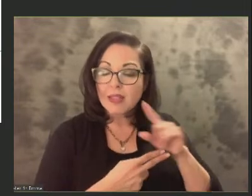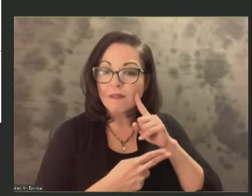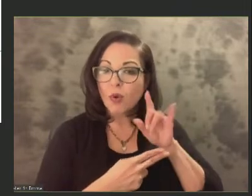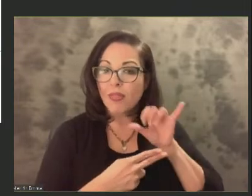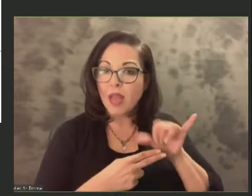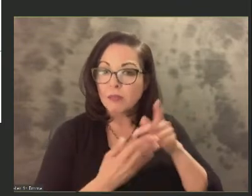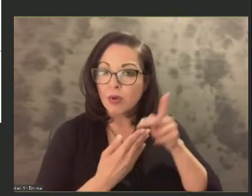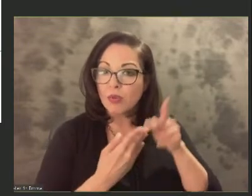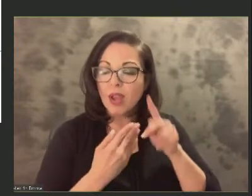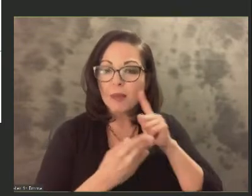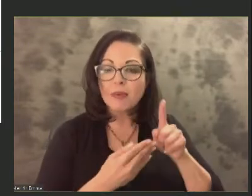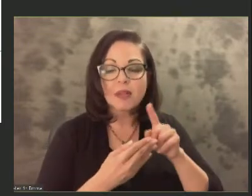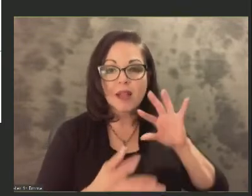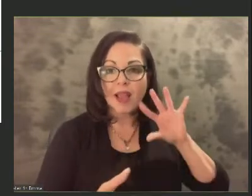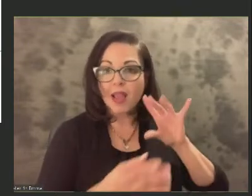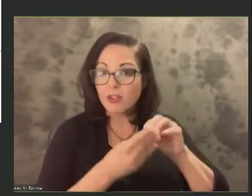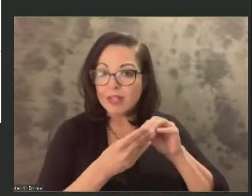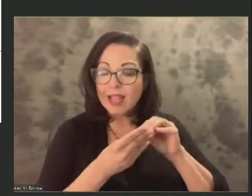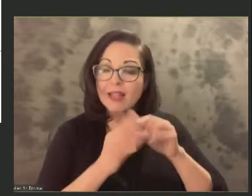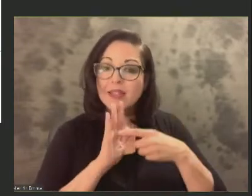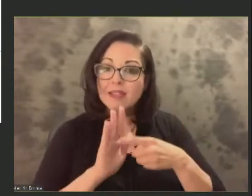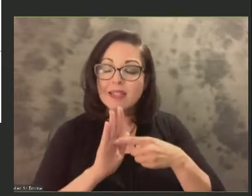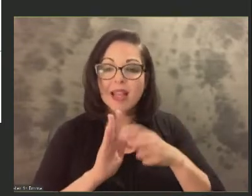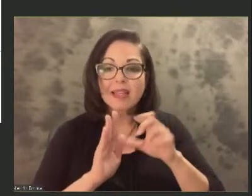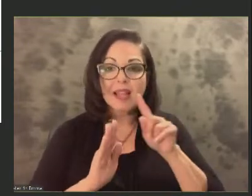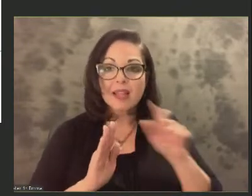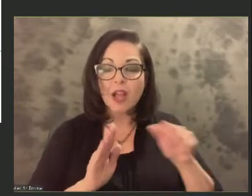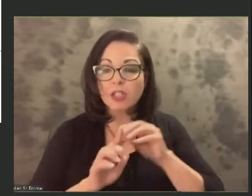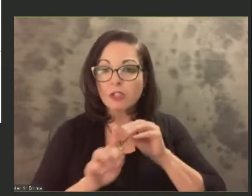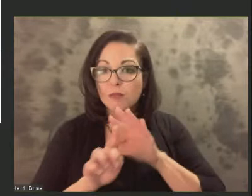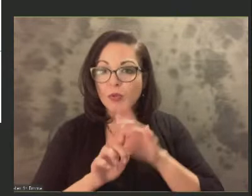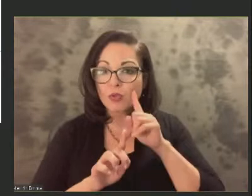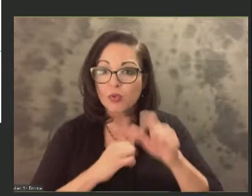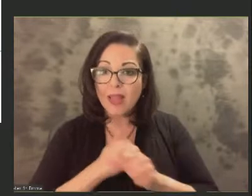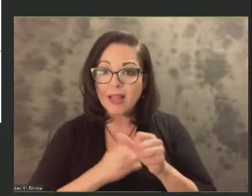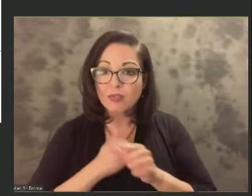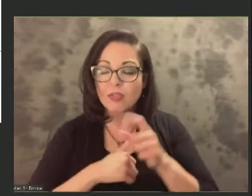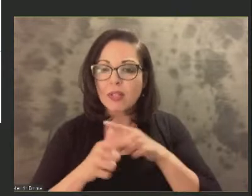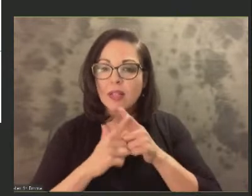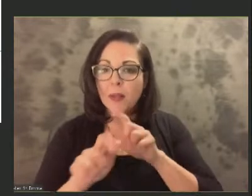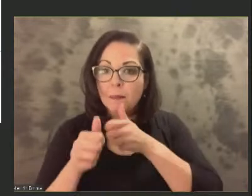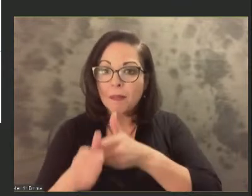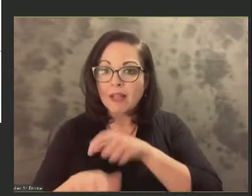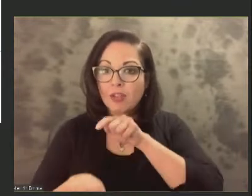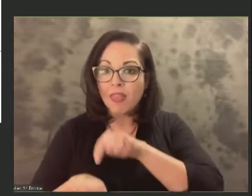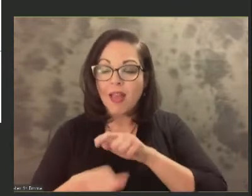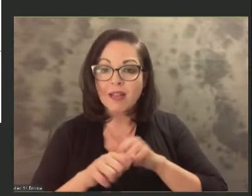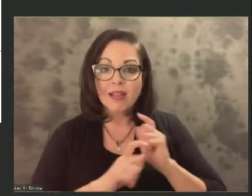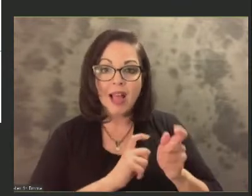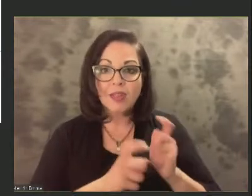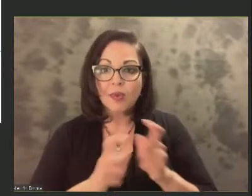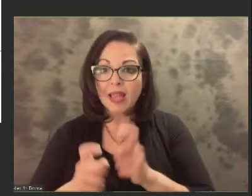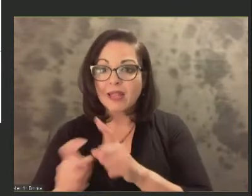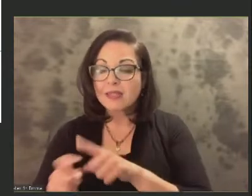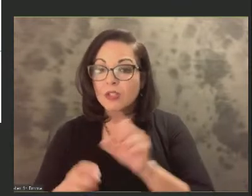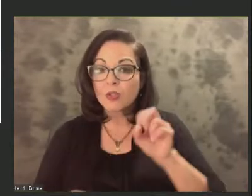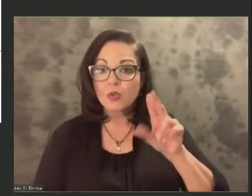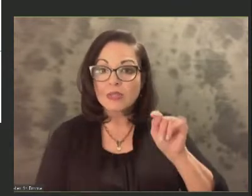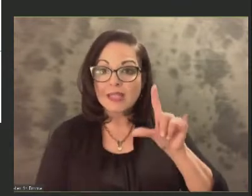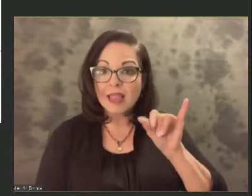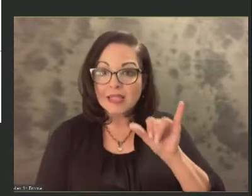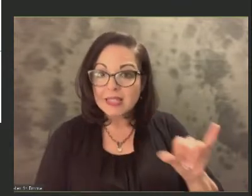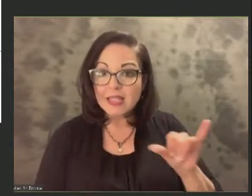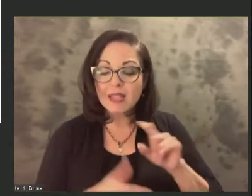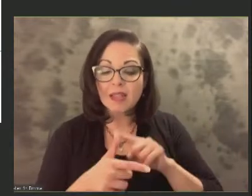disaggregated data to assess exposure to hazards, and based on that, allocate utilities, developing